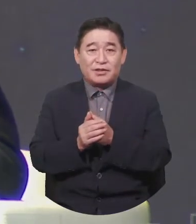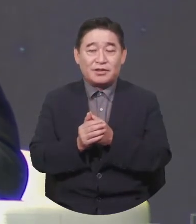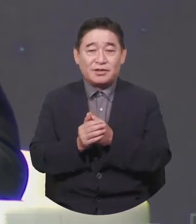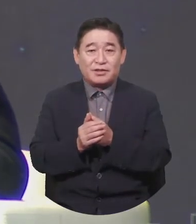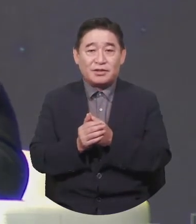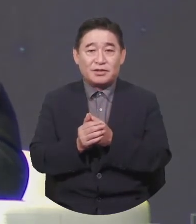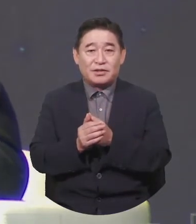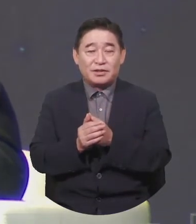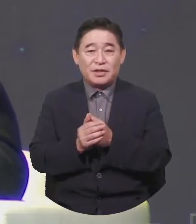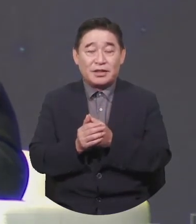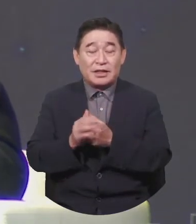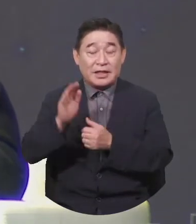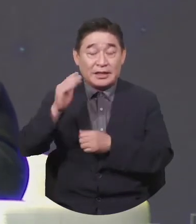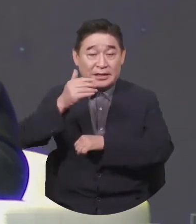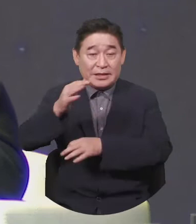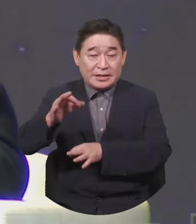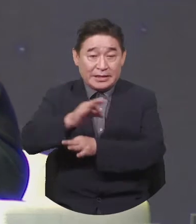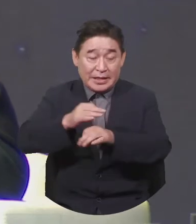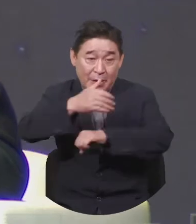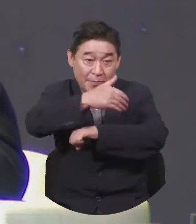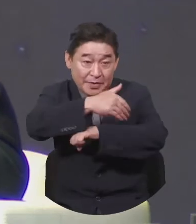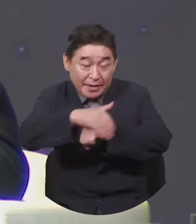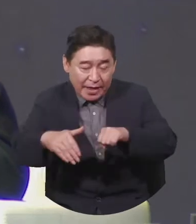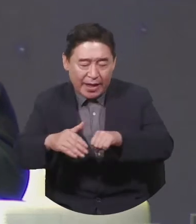roadmaps of cooperation, which